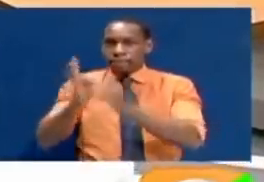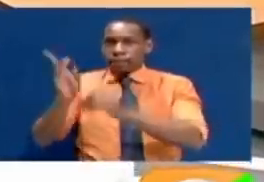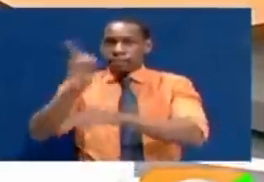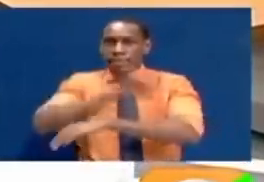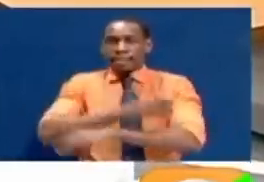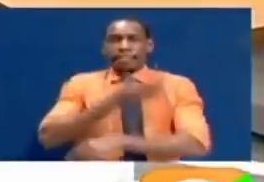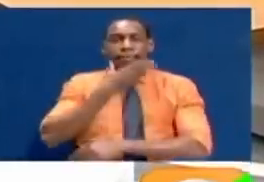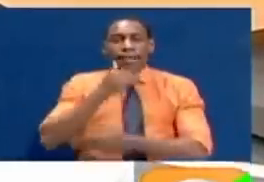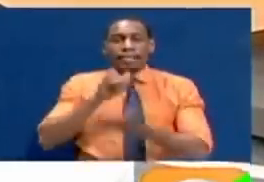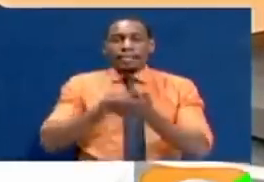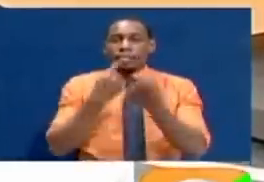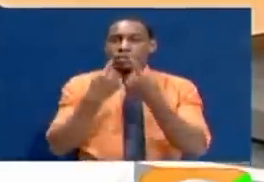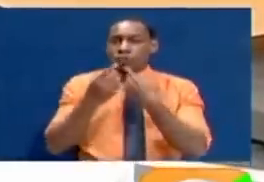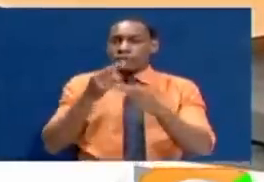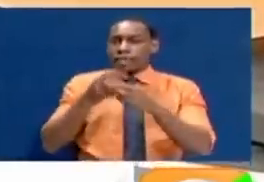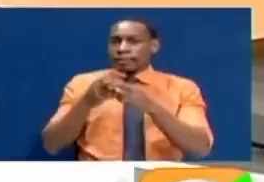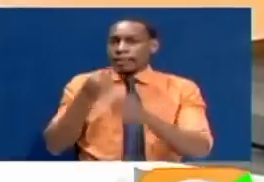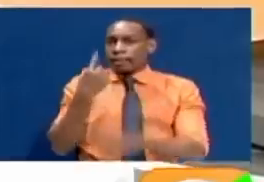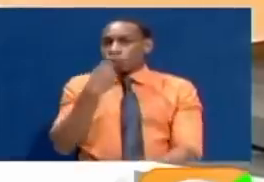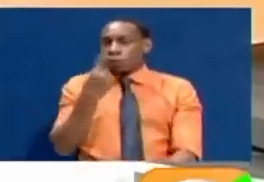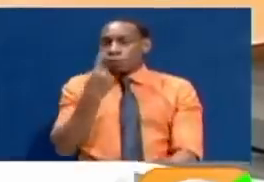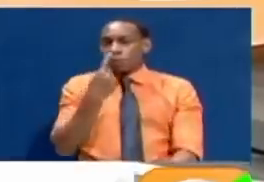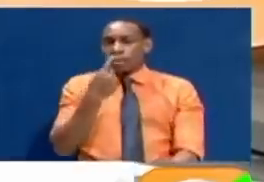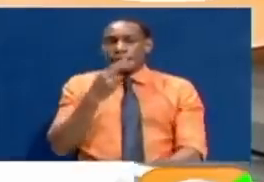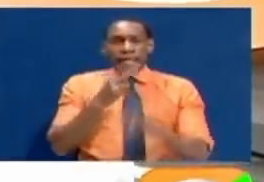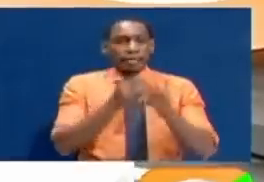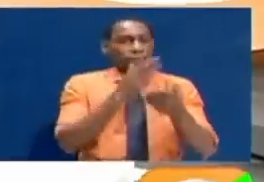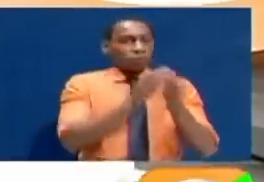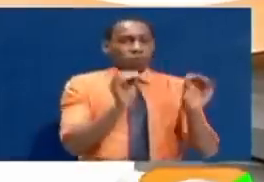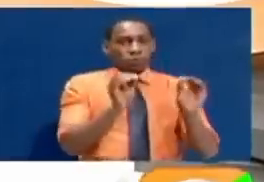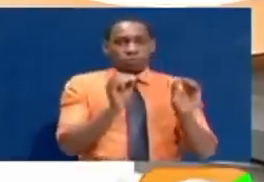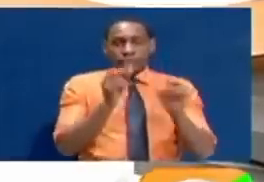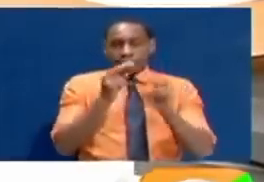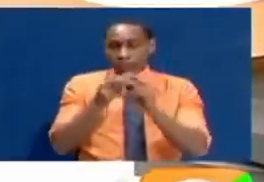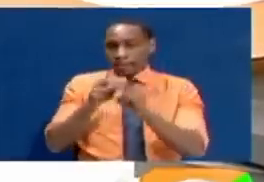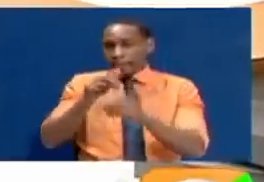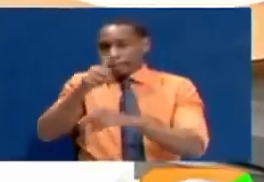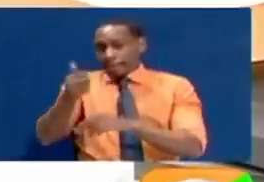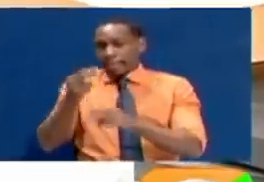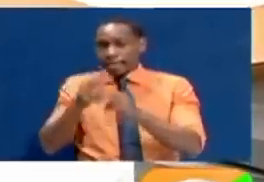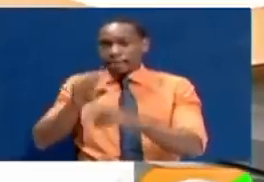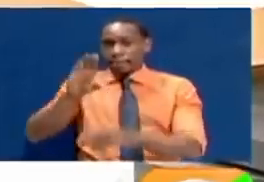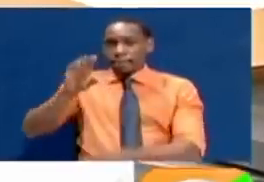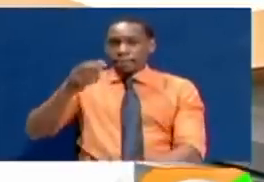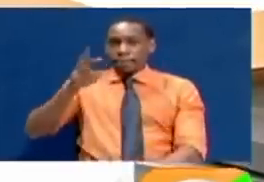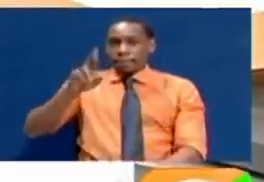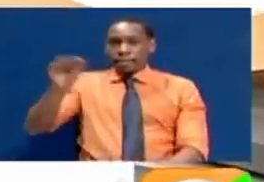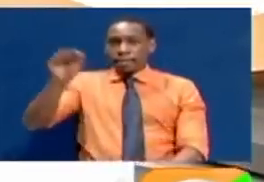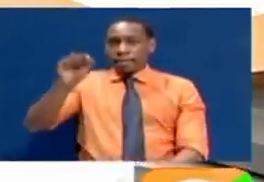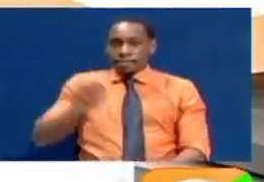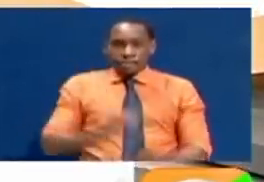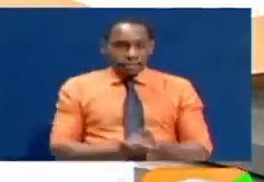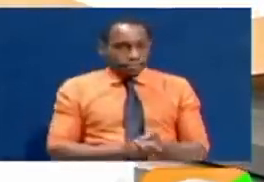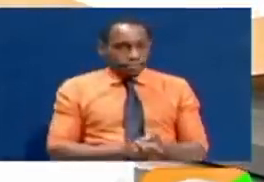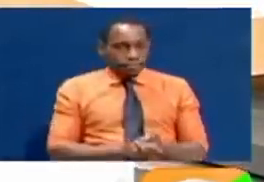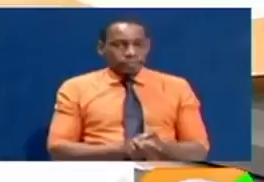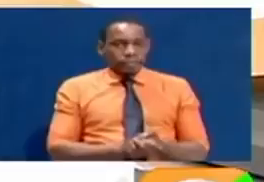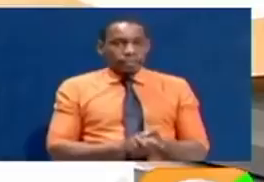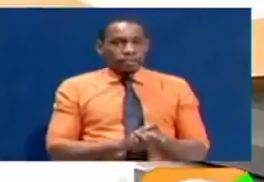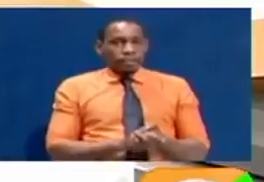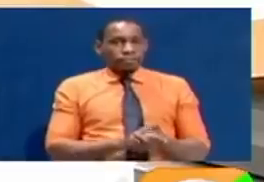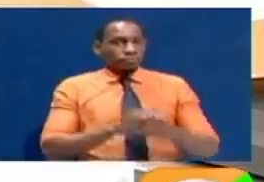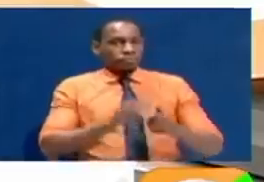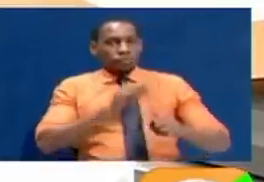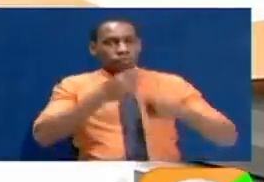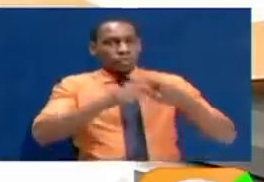The gentleman we was about to speak to, his name, he doesn't want his name revealed, so we're just going to call him Chris, right? That's right. Chris, if you can hear